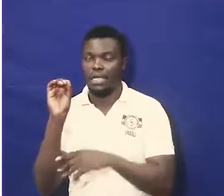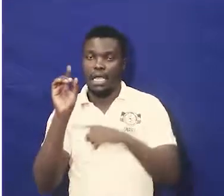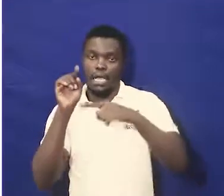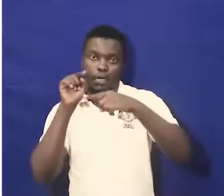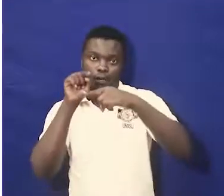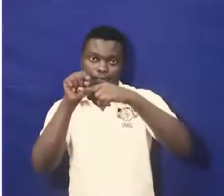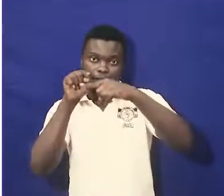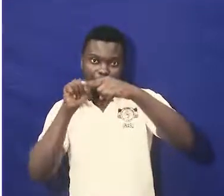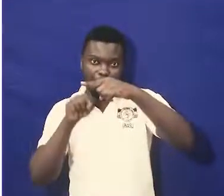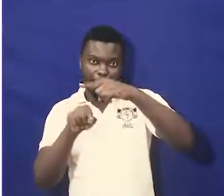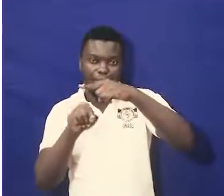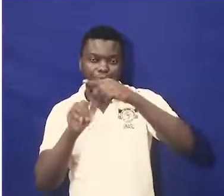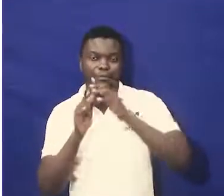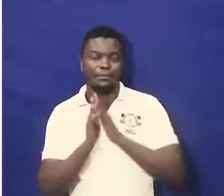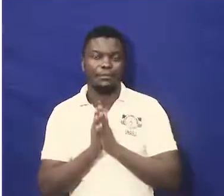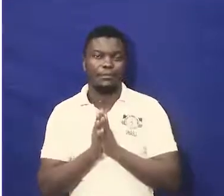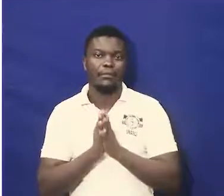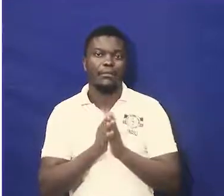divided by